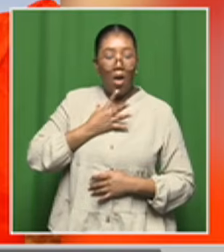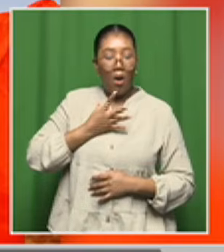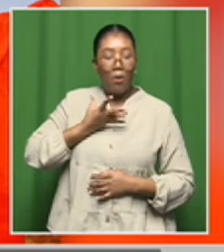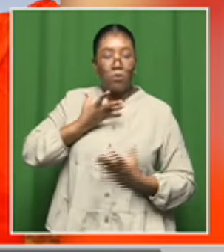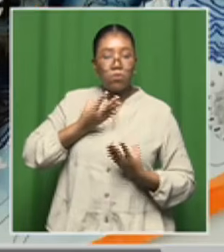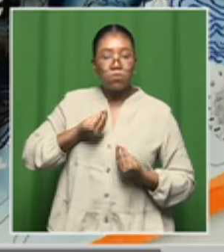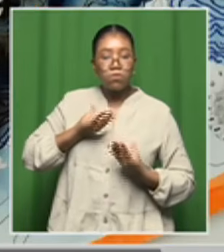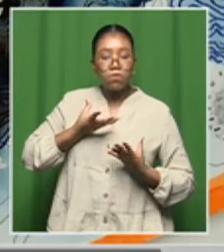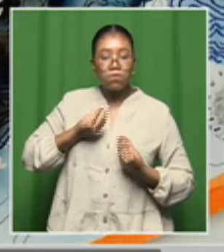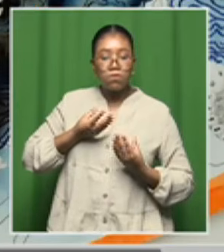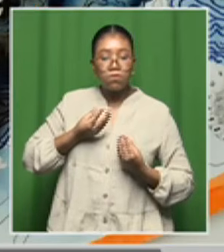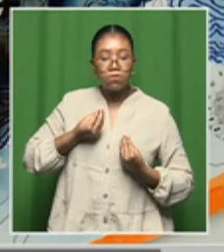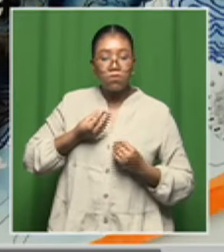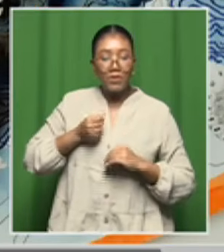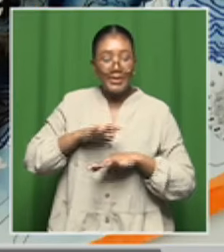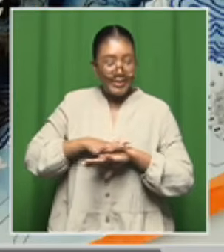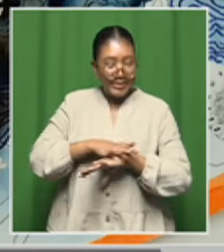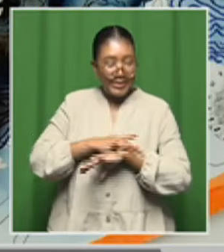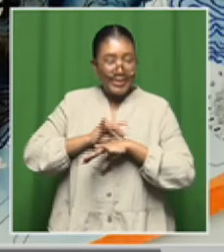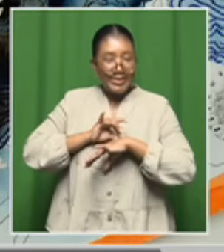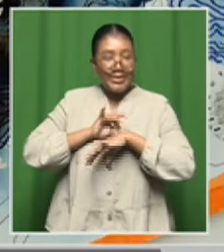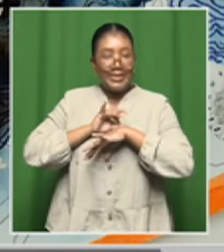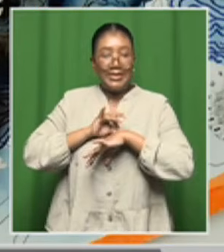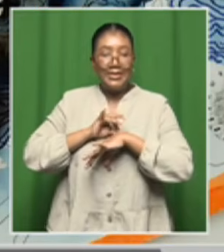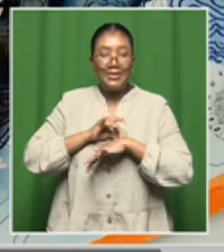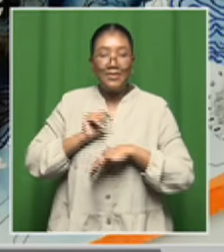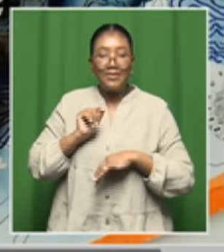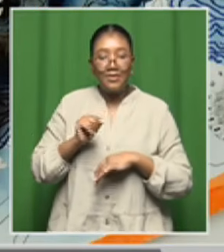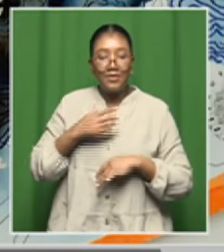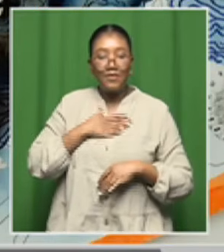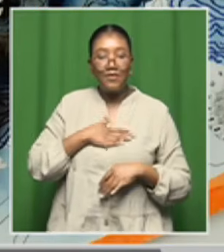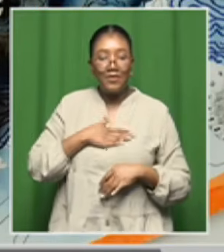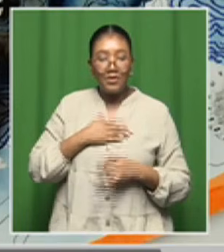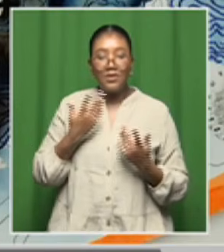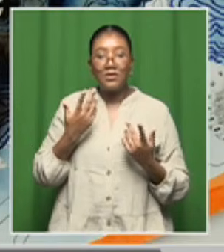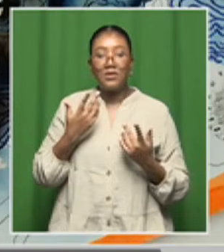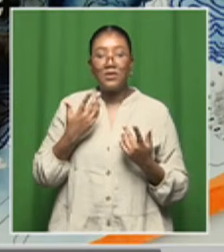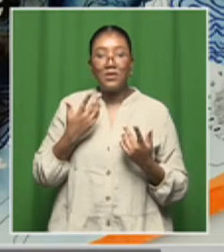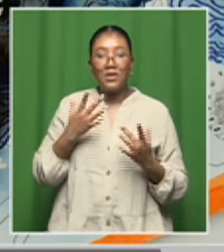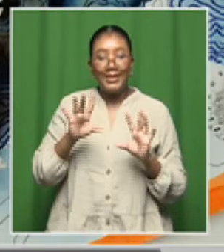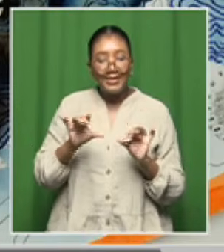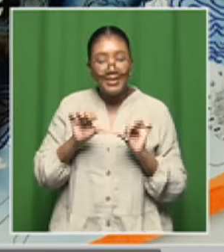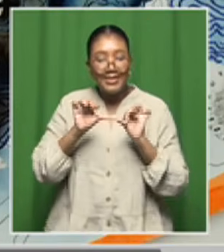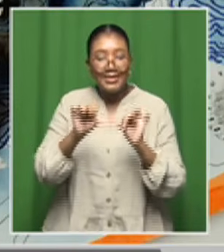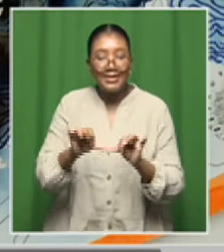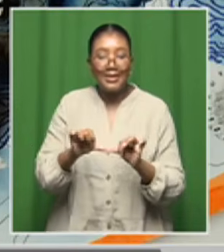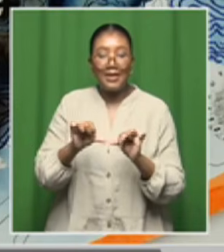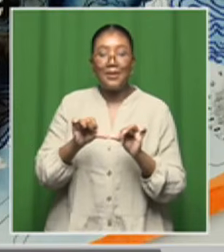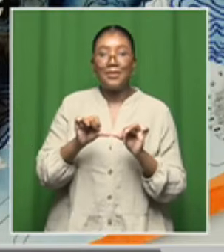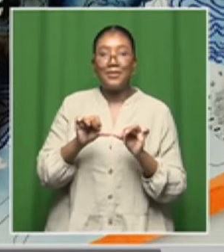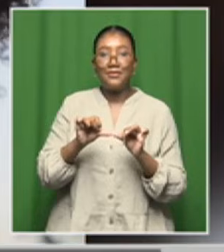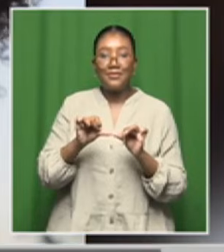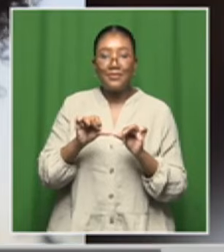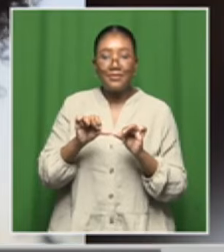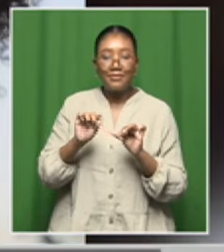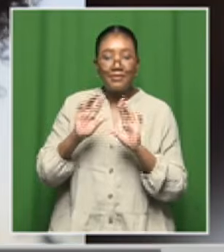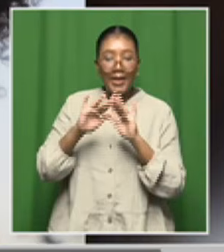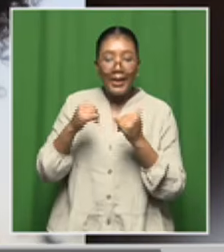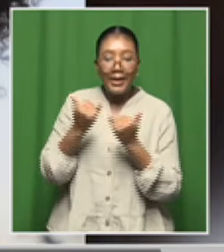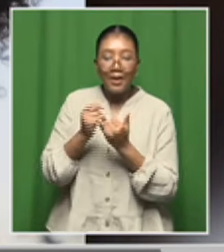this consciousness that the world and consumers are undergoing. It's about looking at ethical and sustainable brands as well, right? And